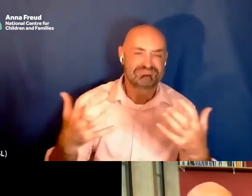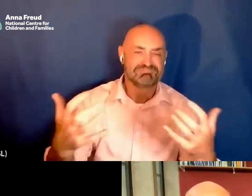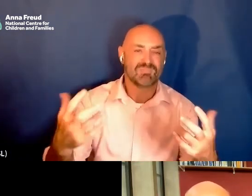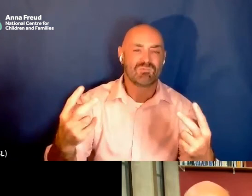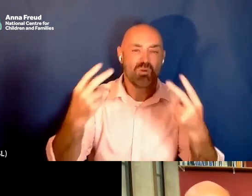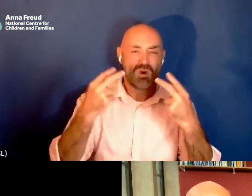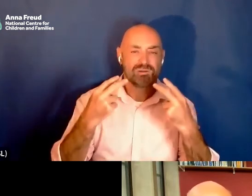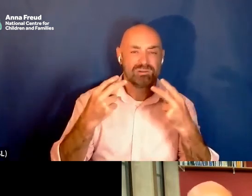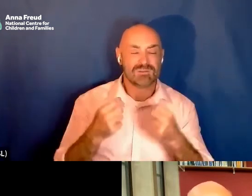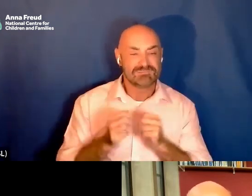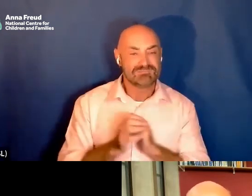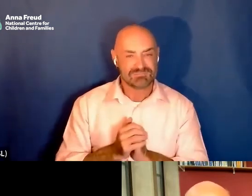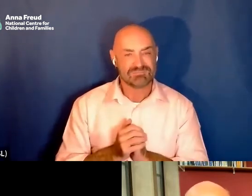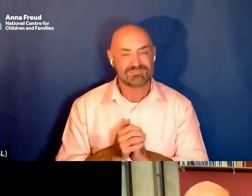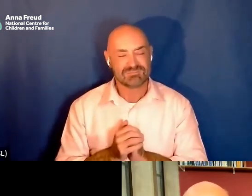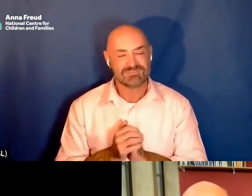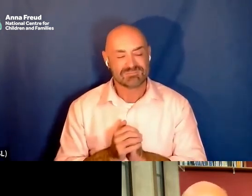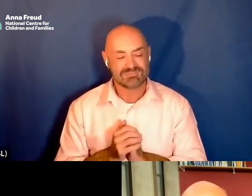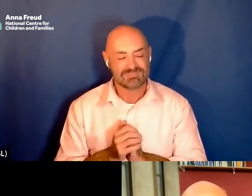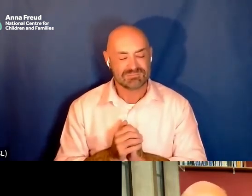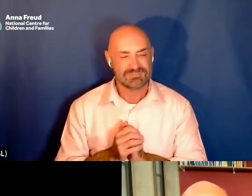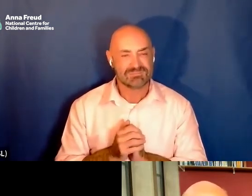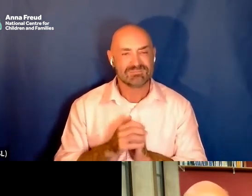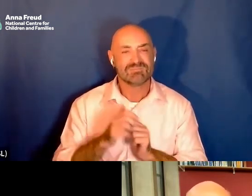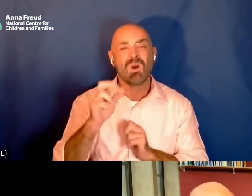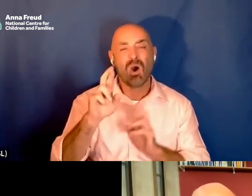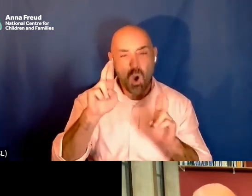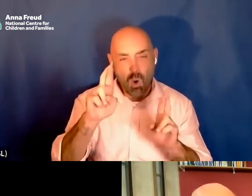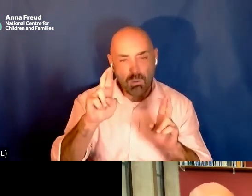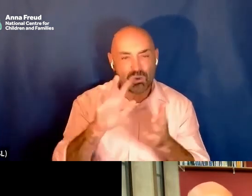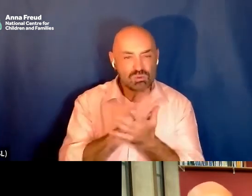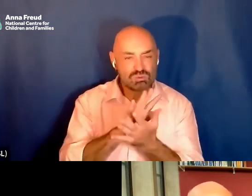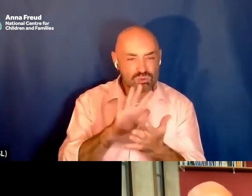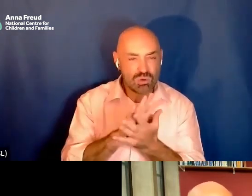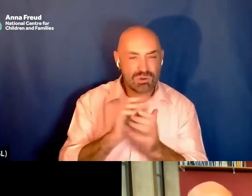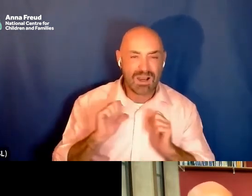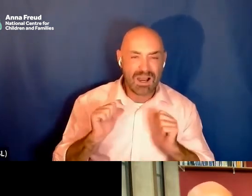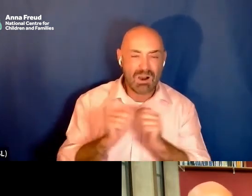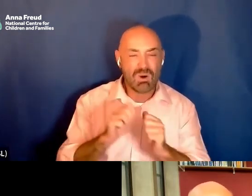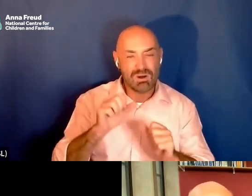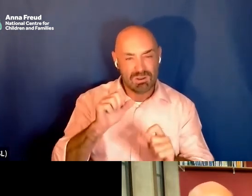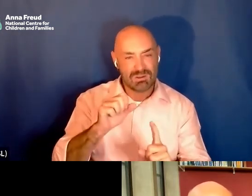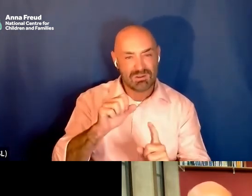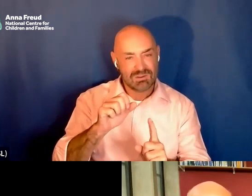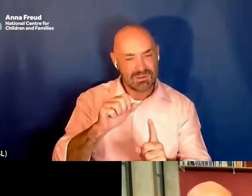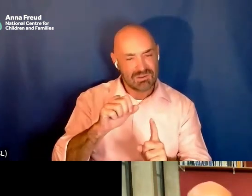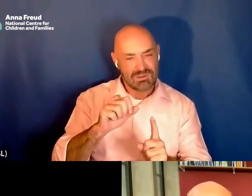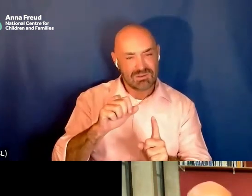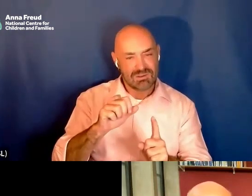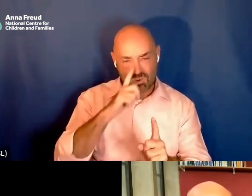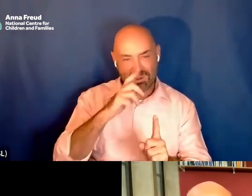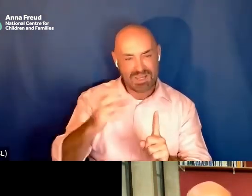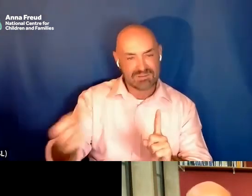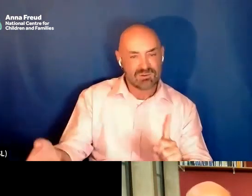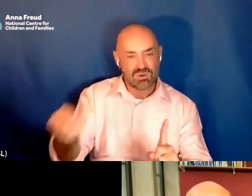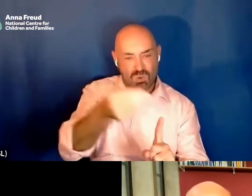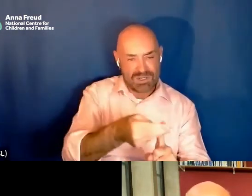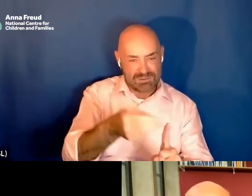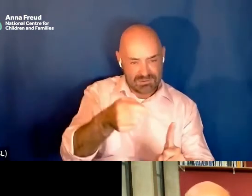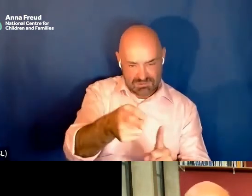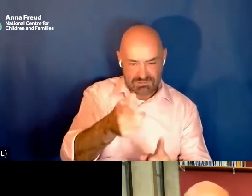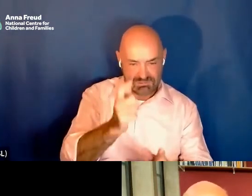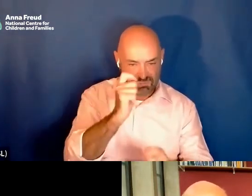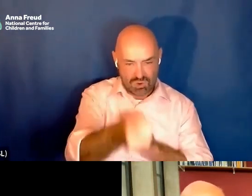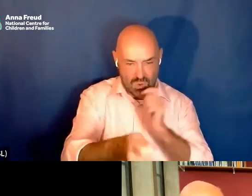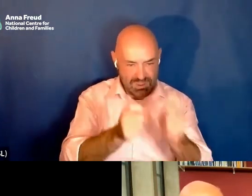if you feel able to, and you enjoyed the seminar, you can donate to the center by visiting the link